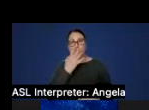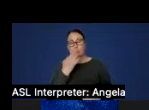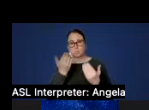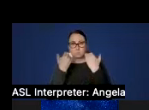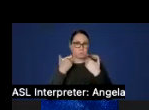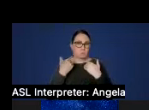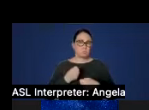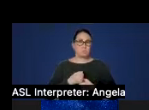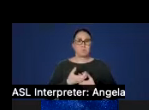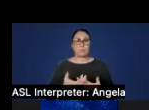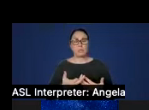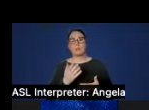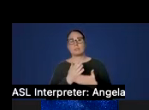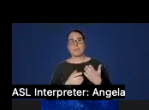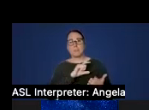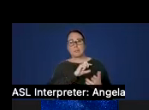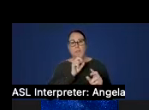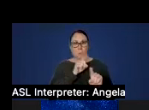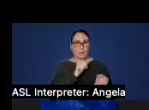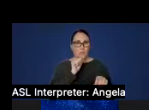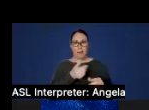not, some of the police reports were not getting submitted.